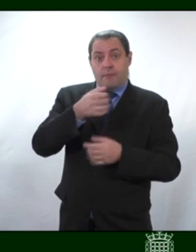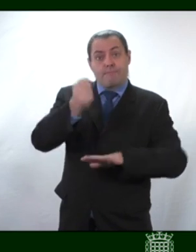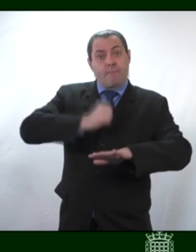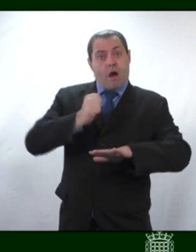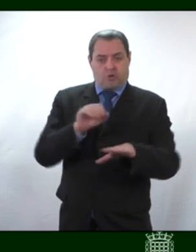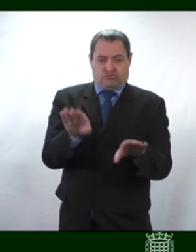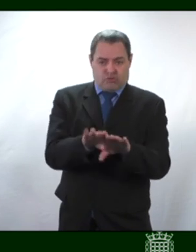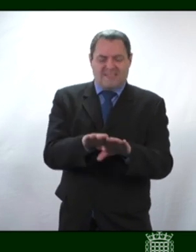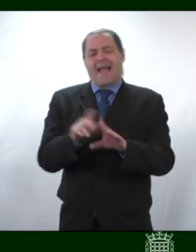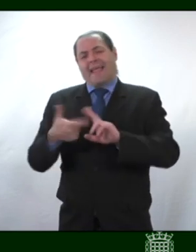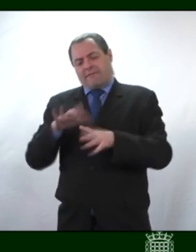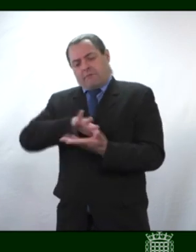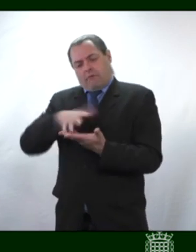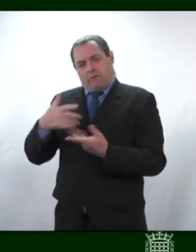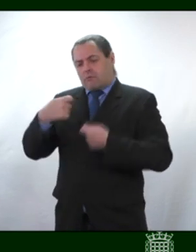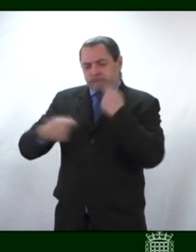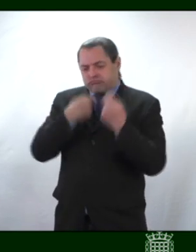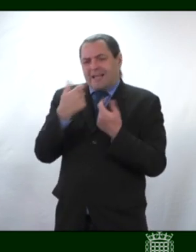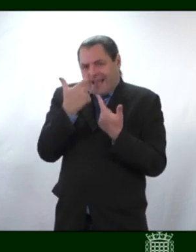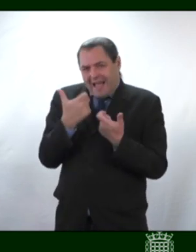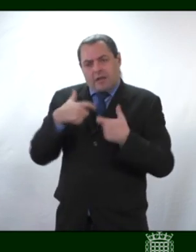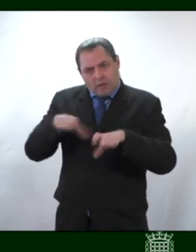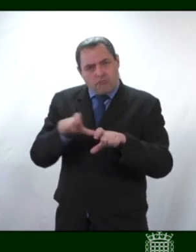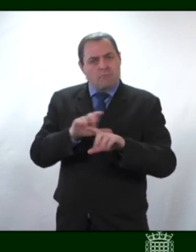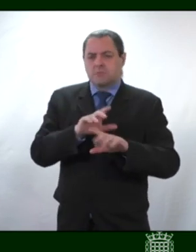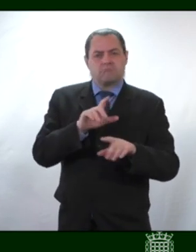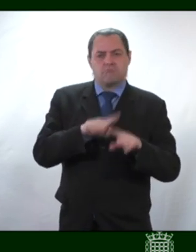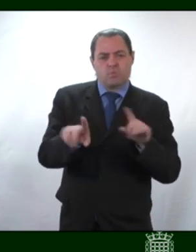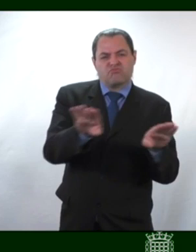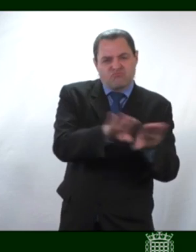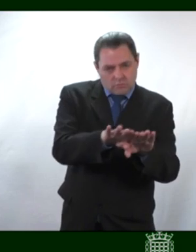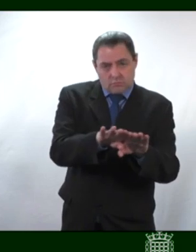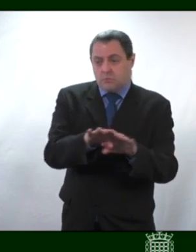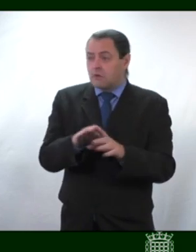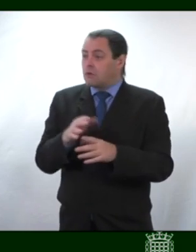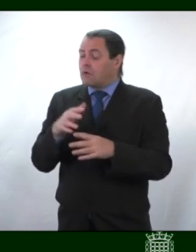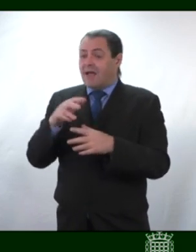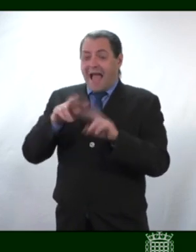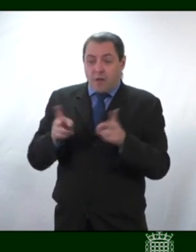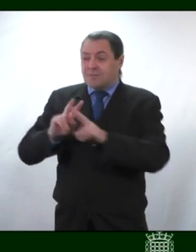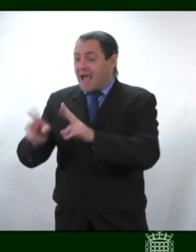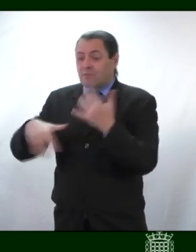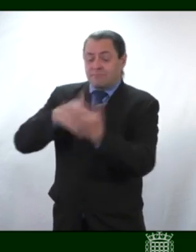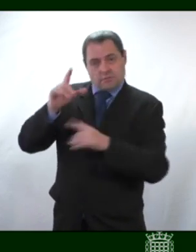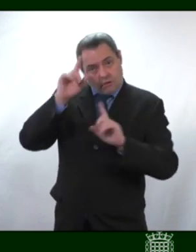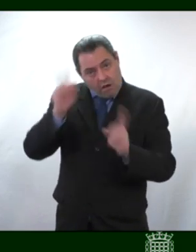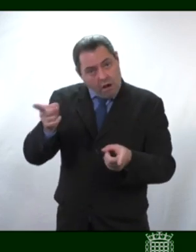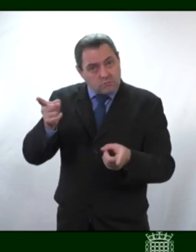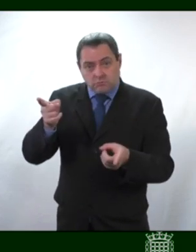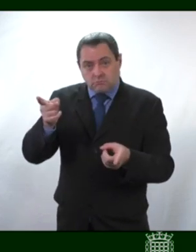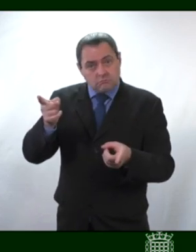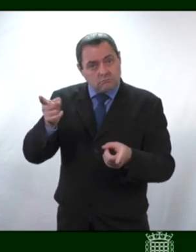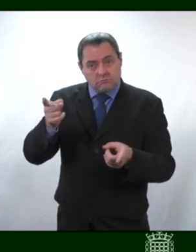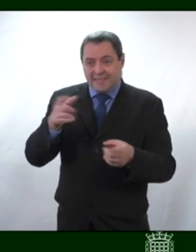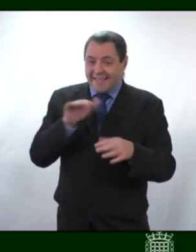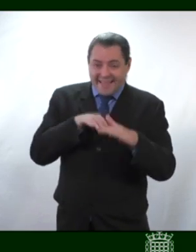meals. Households cannot mix indoors or in most outdoor settings. In some public outdoor spaces,